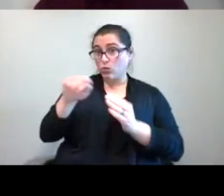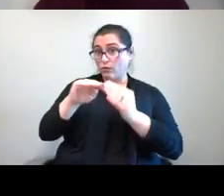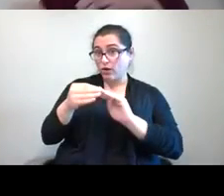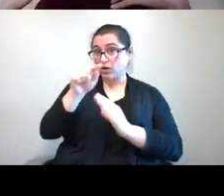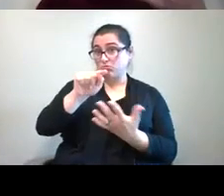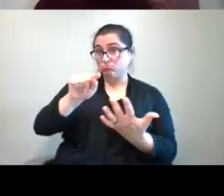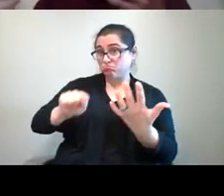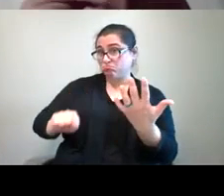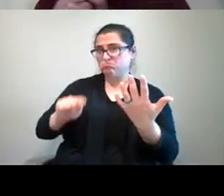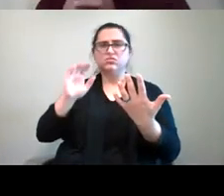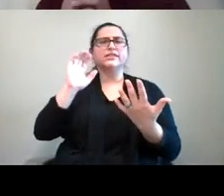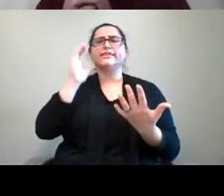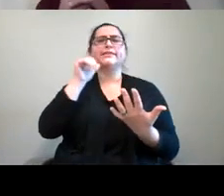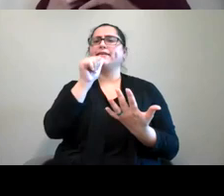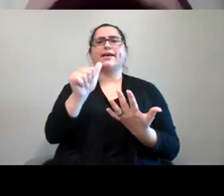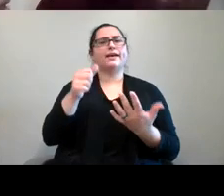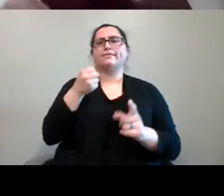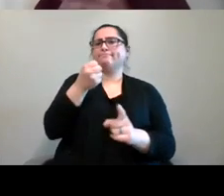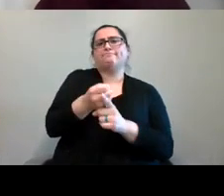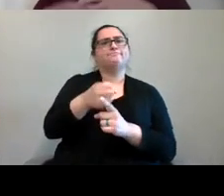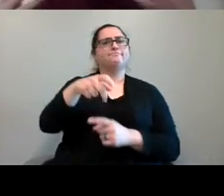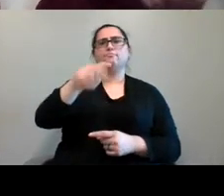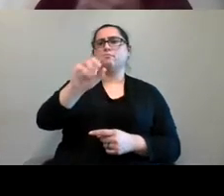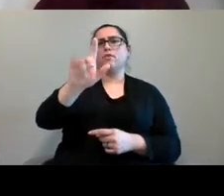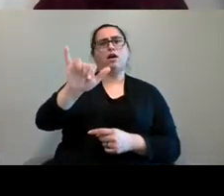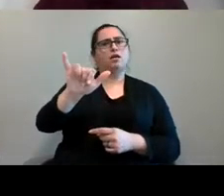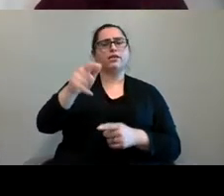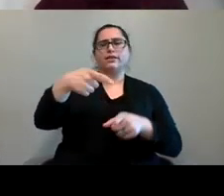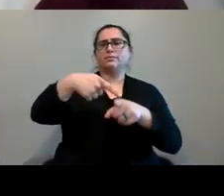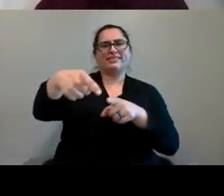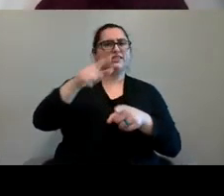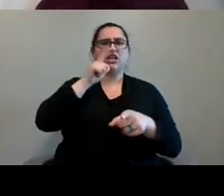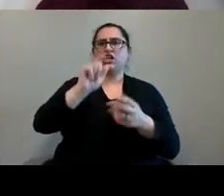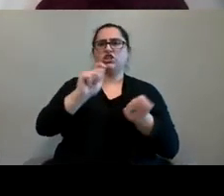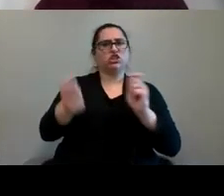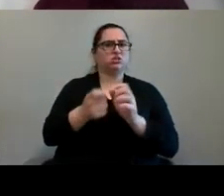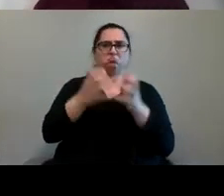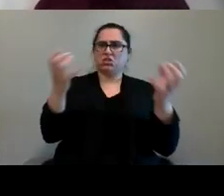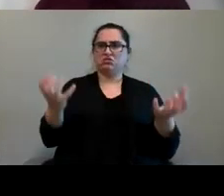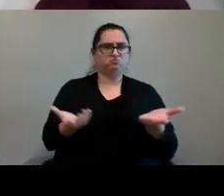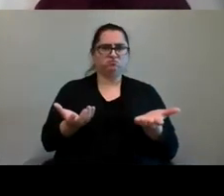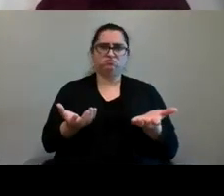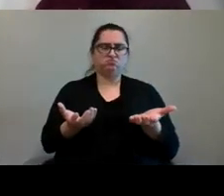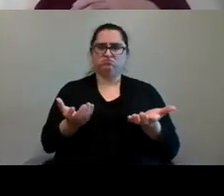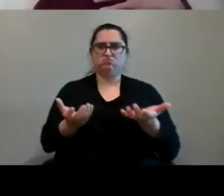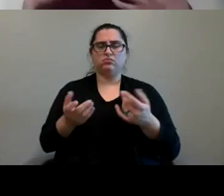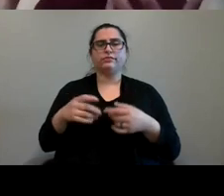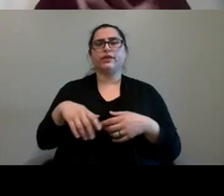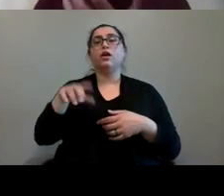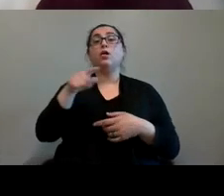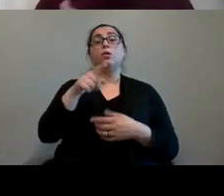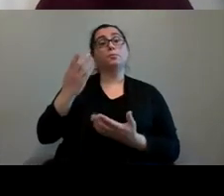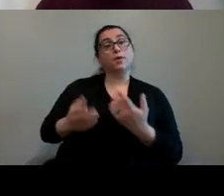be changing the polyspecificity drastically, at least significantly so. Maybe these Regeneron variants are